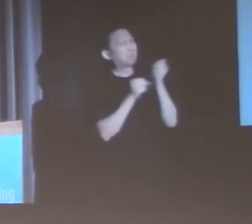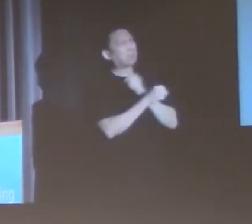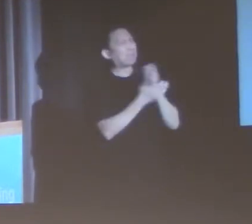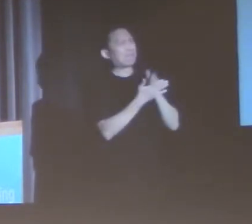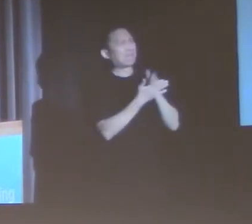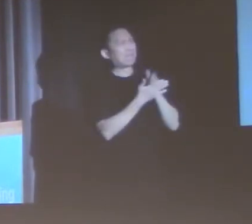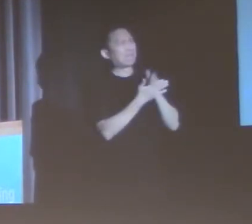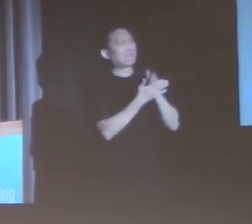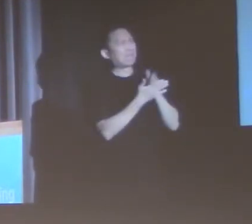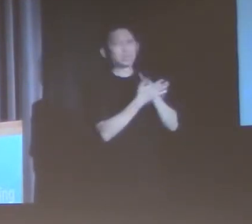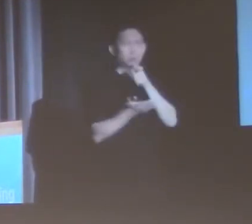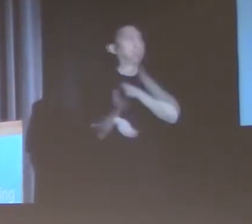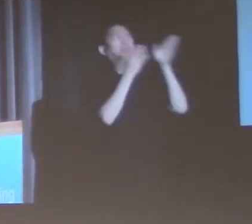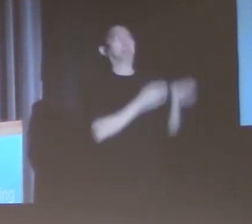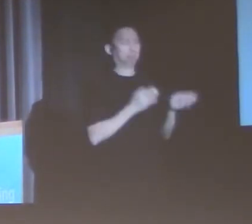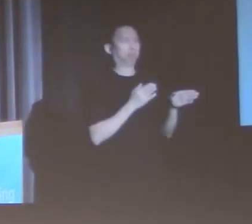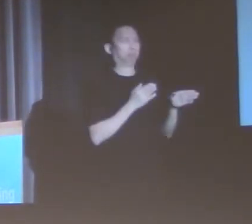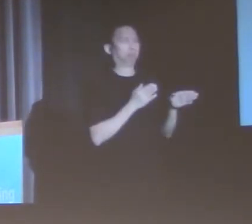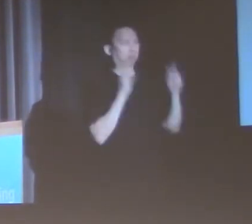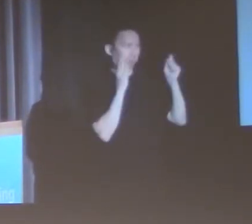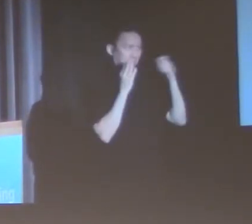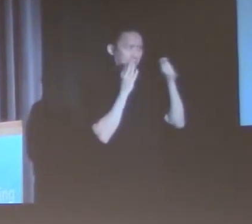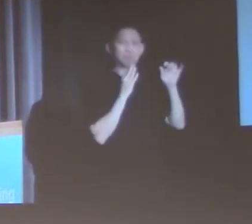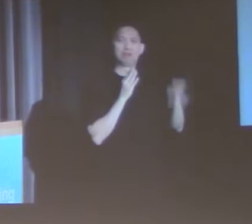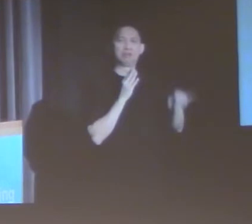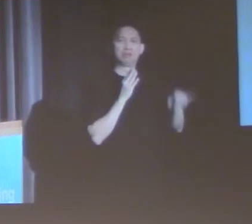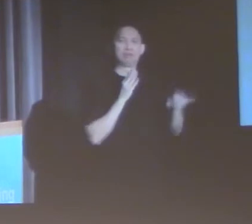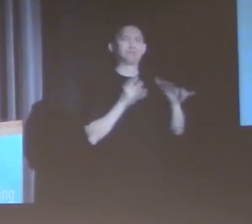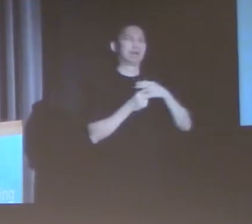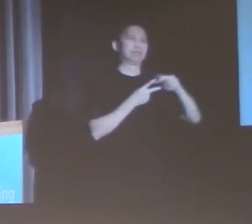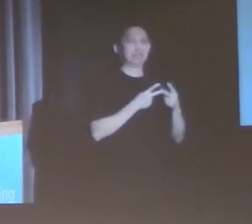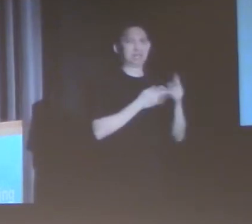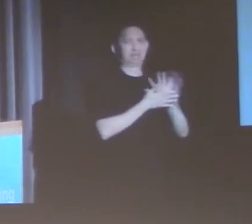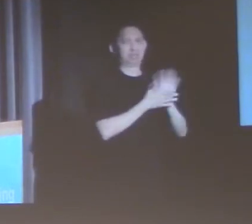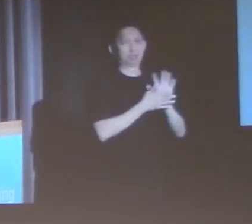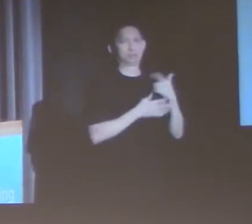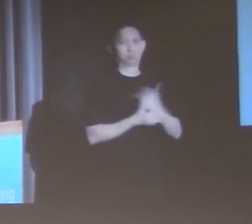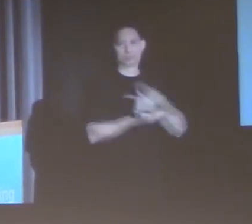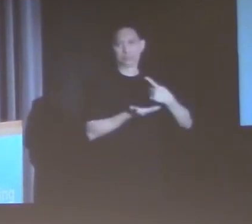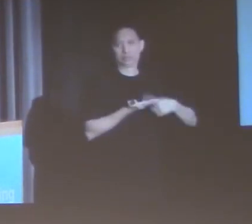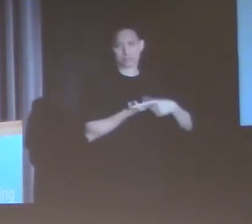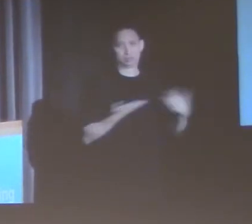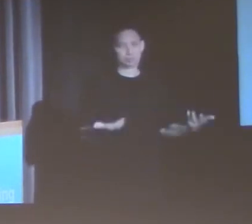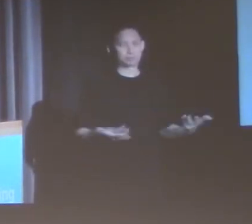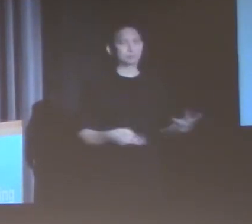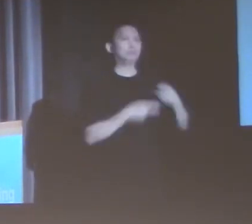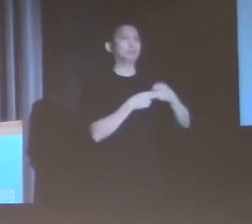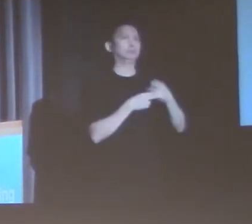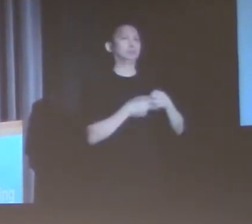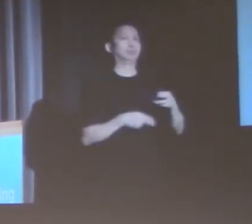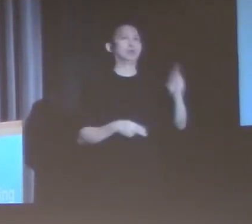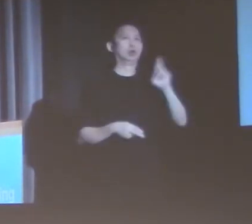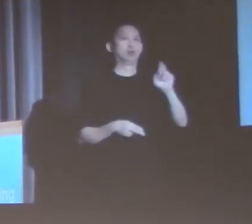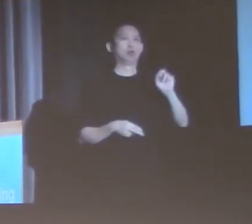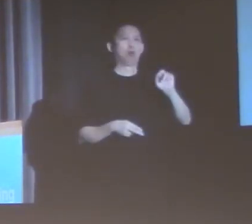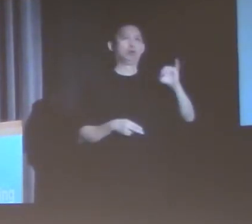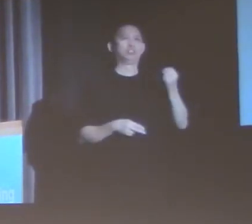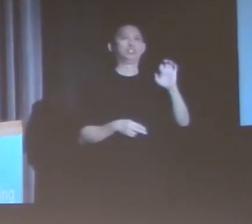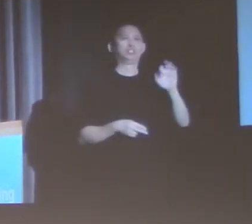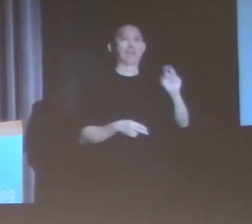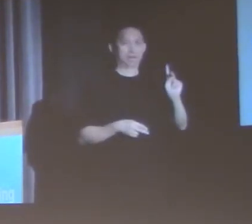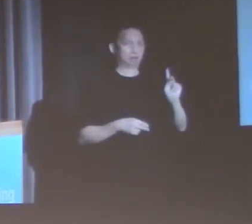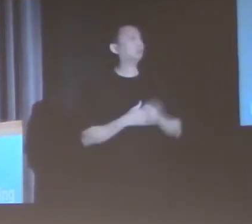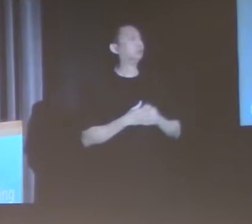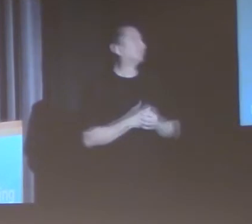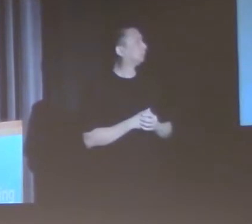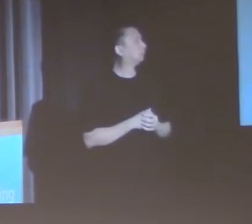the film is, that's my second film that we're going to discuss, and so it's called Rojek, and it's about